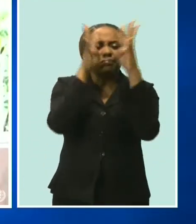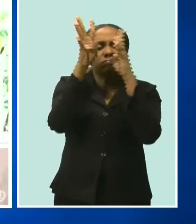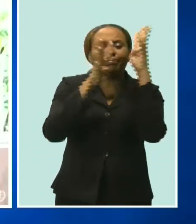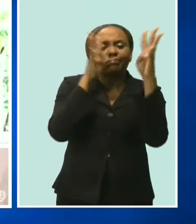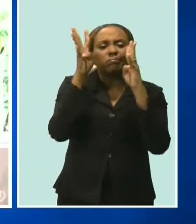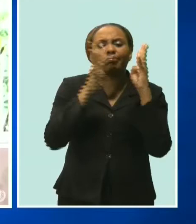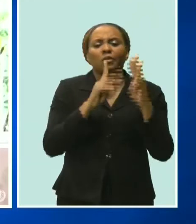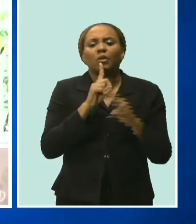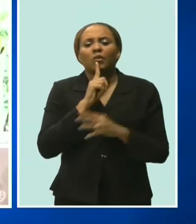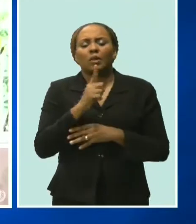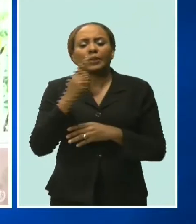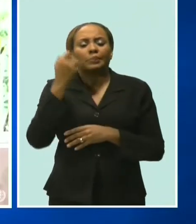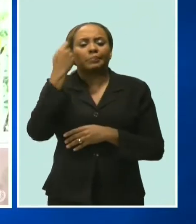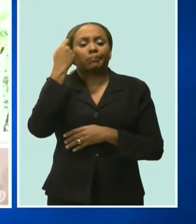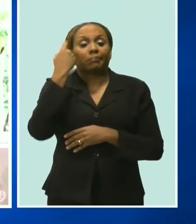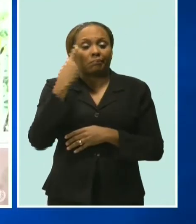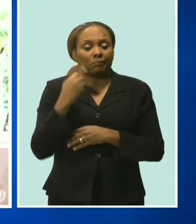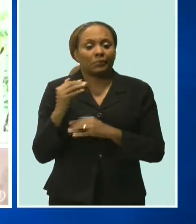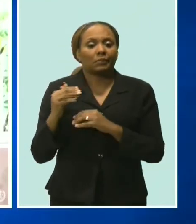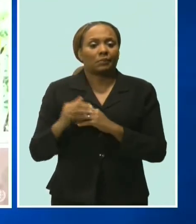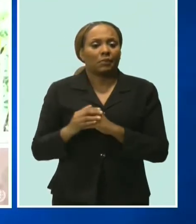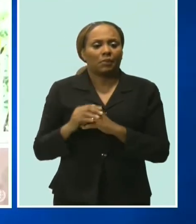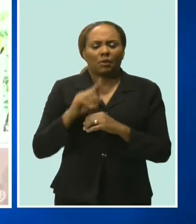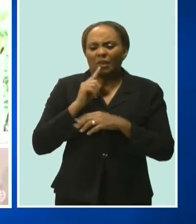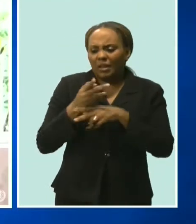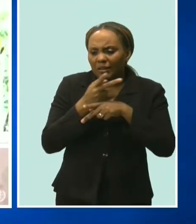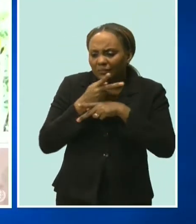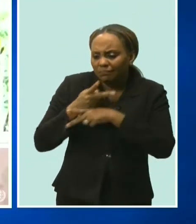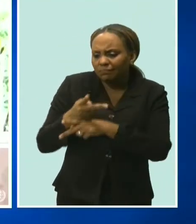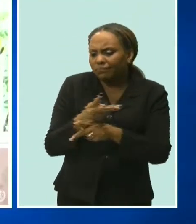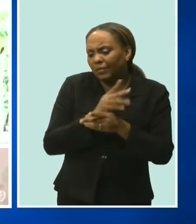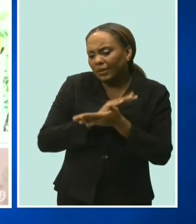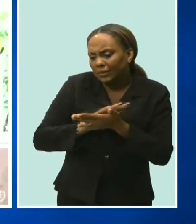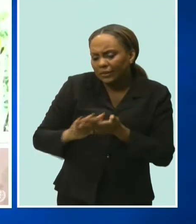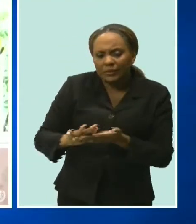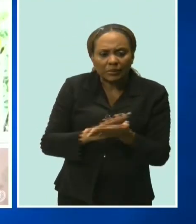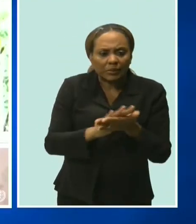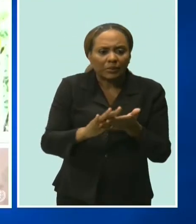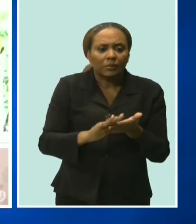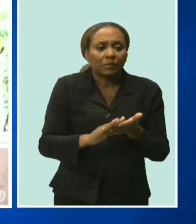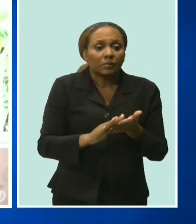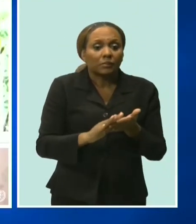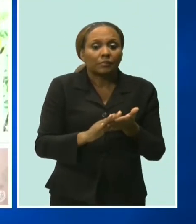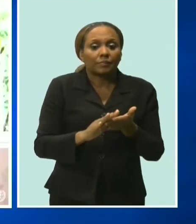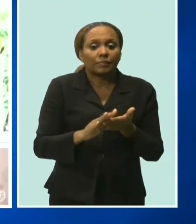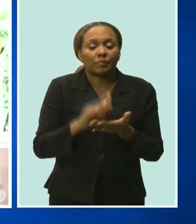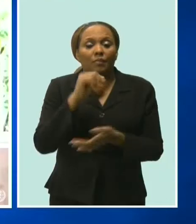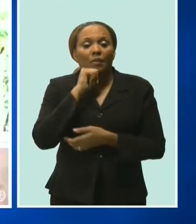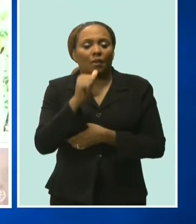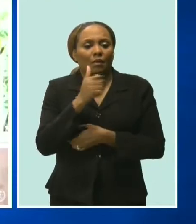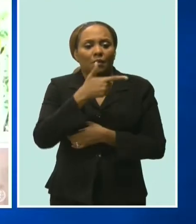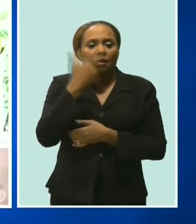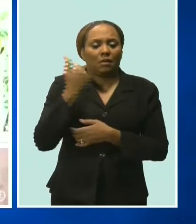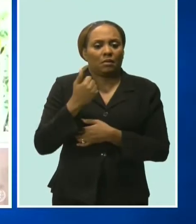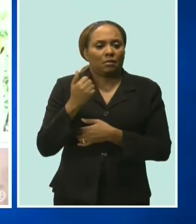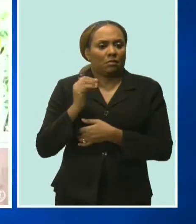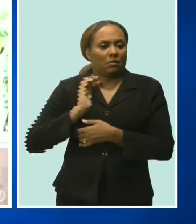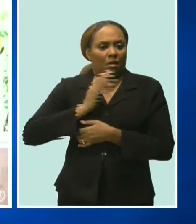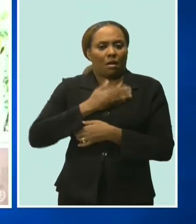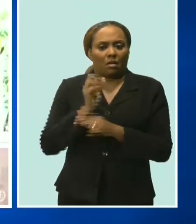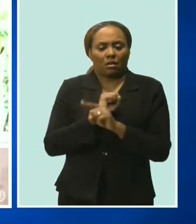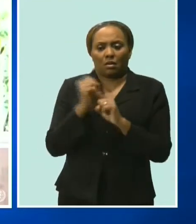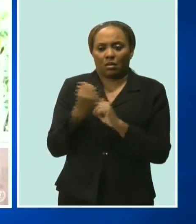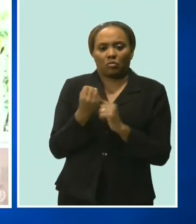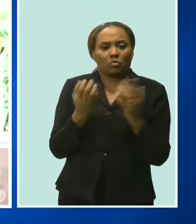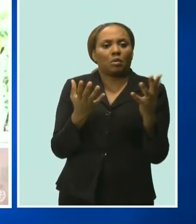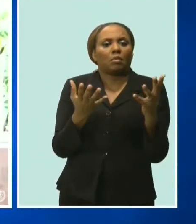are conscious, who equally are caring. And that we do so not because of the circumstances that we